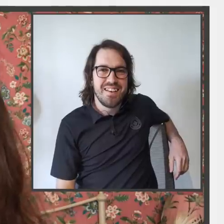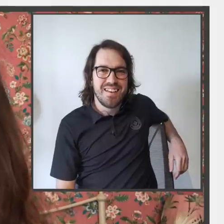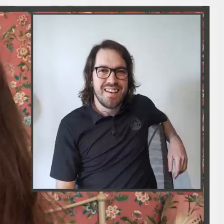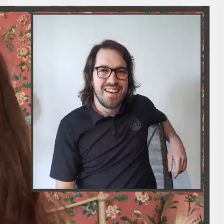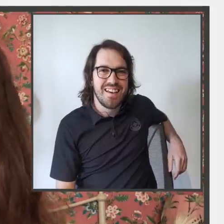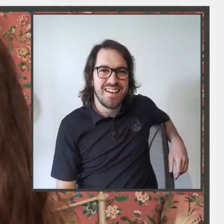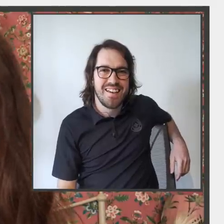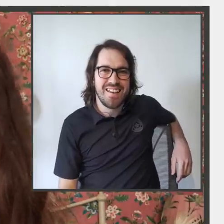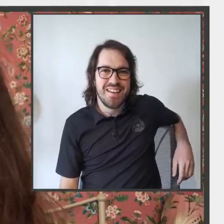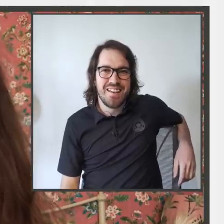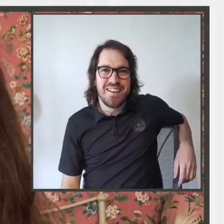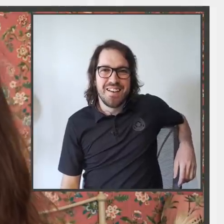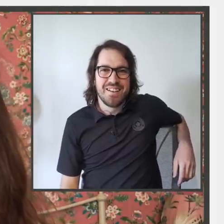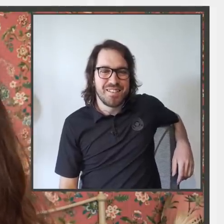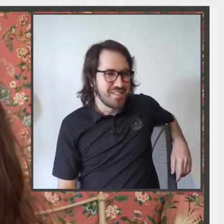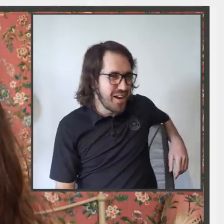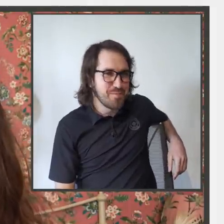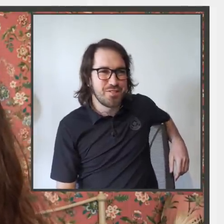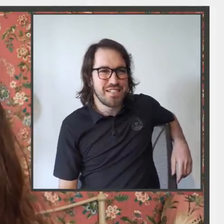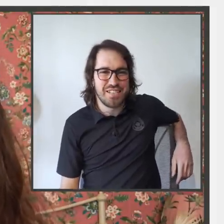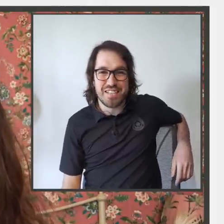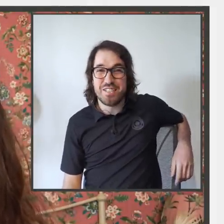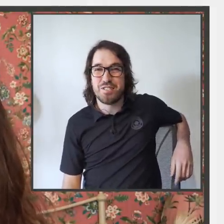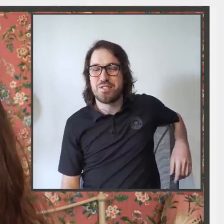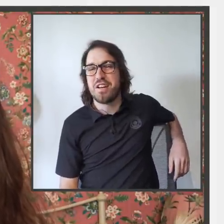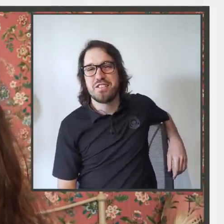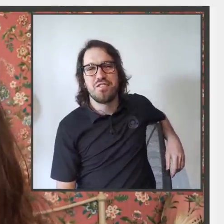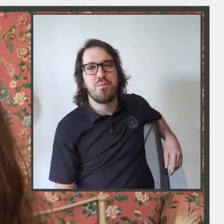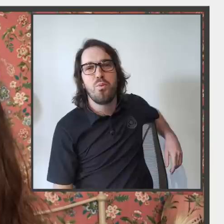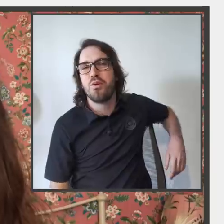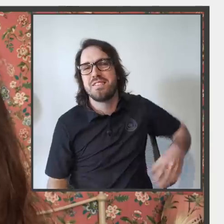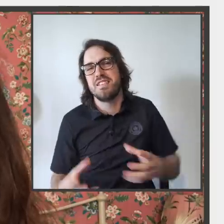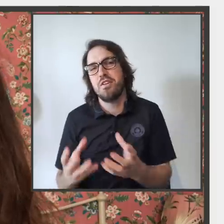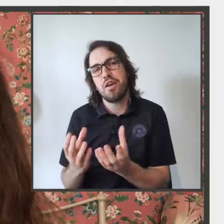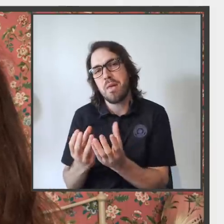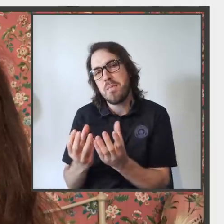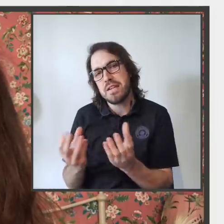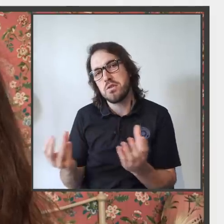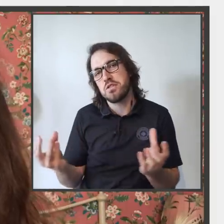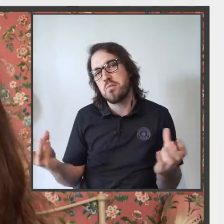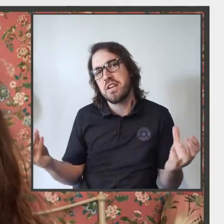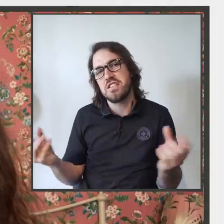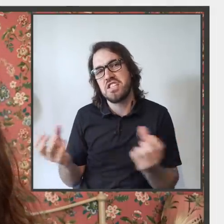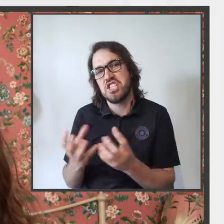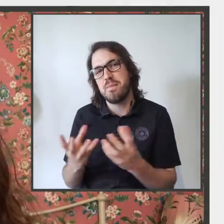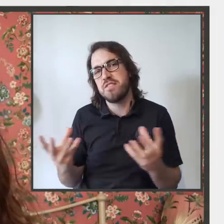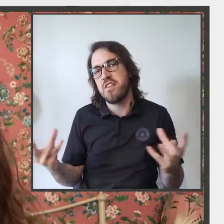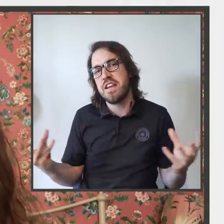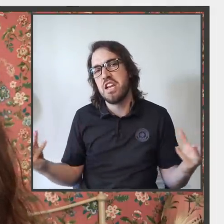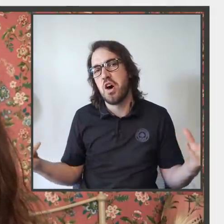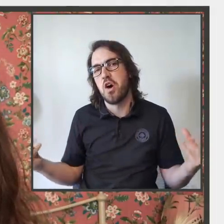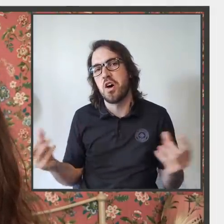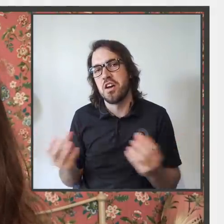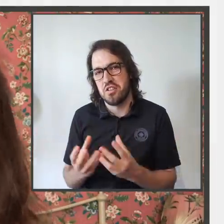a stretch of water. So the time's stretching, it's in a stretch of water. Do you think maybe it's also because the ship is